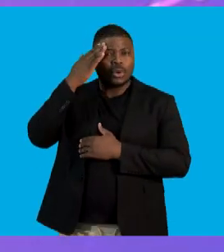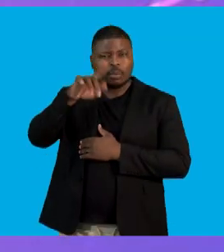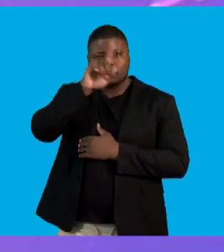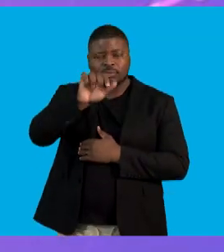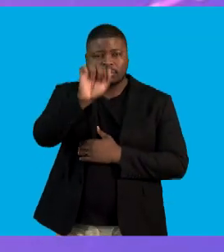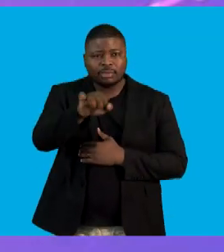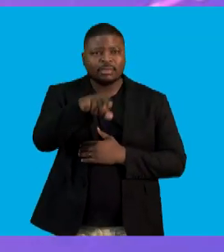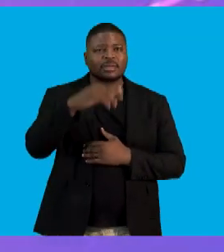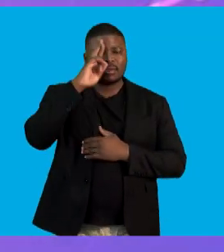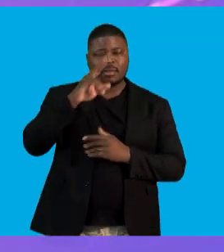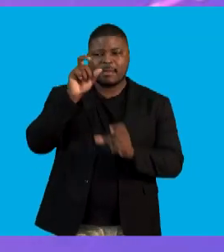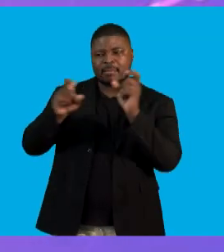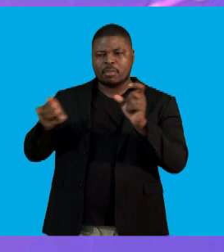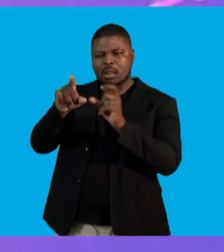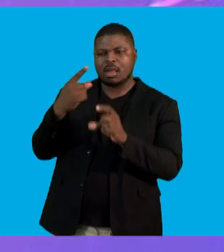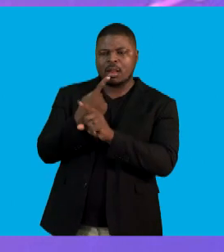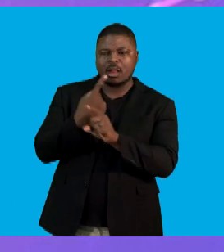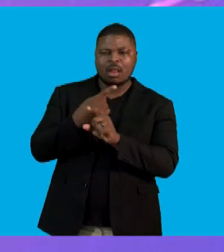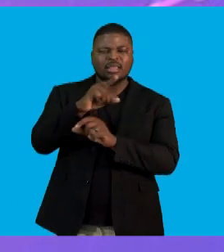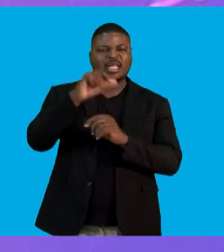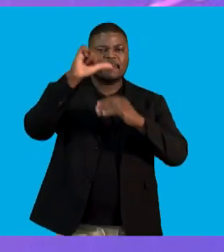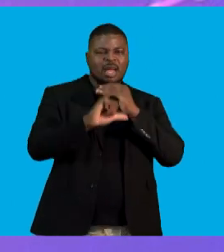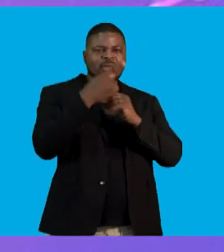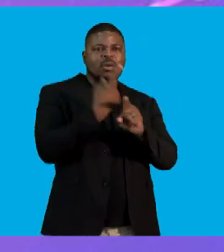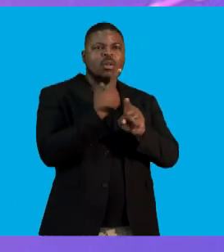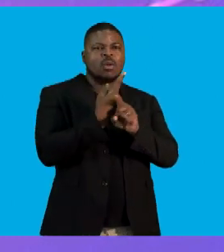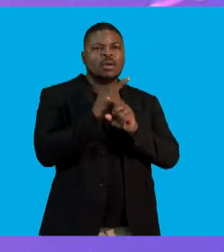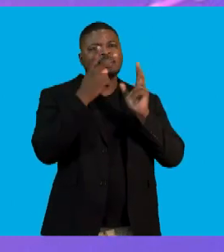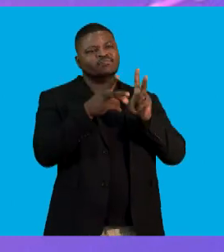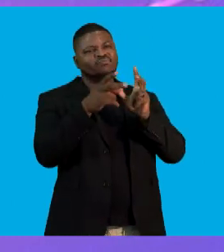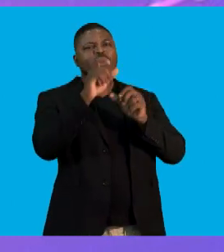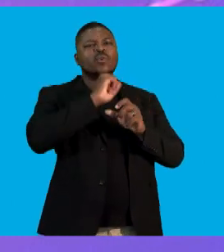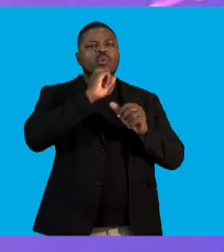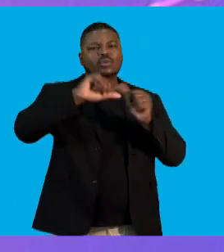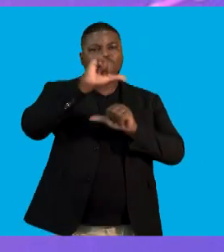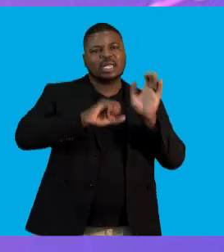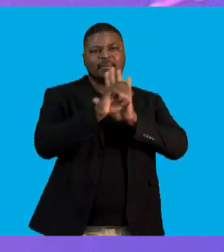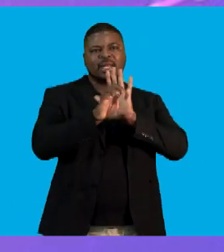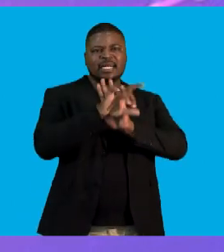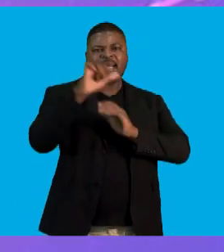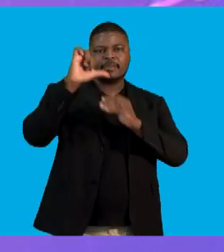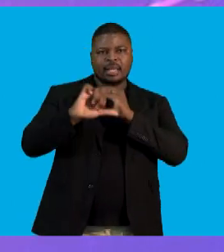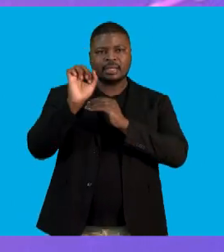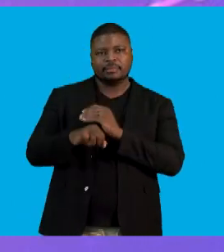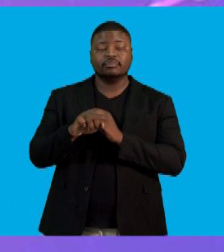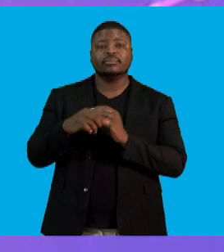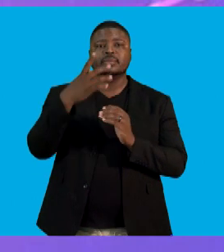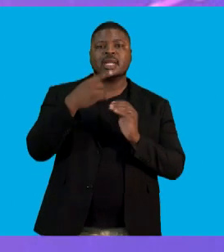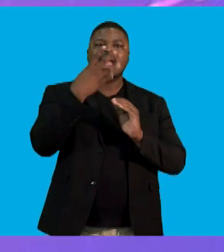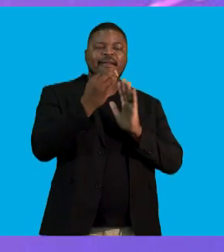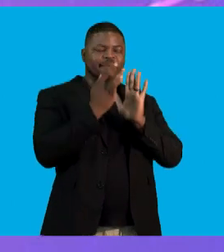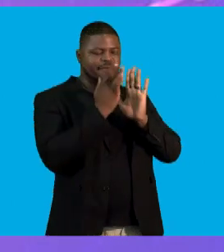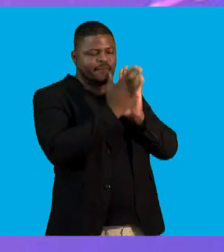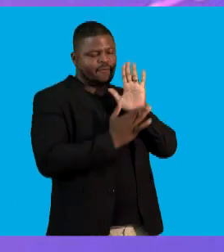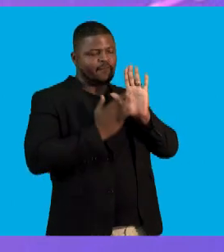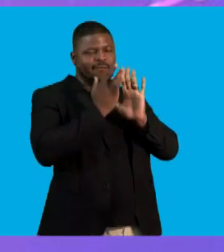people using social media monthly, and what I've done is I've put together a pie chart, and we'll get to pie charts a bit later if you haven't recognized this. And the pie